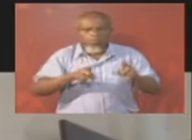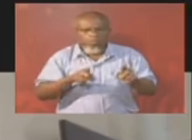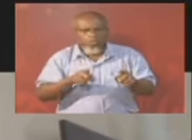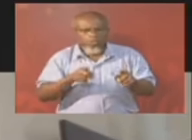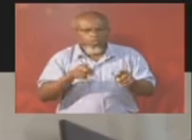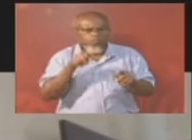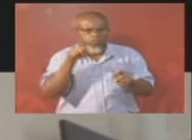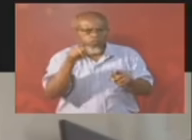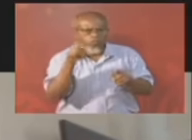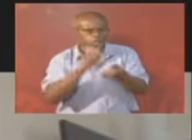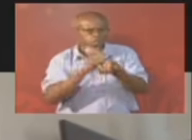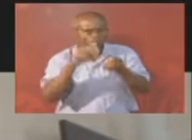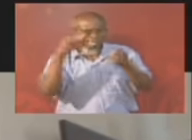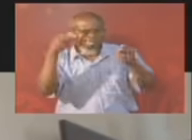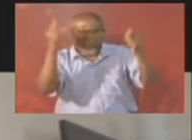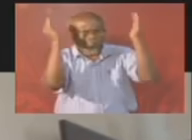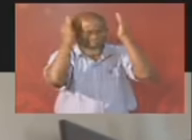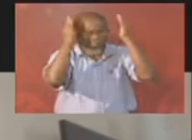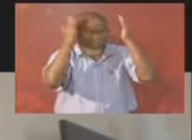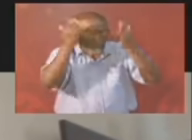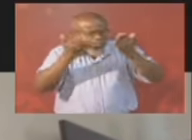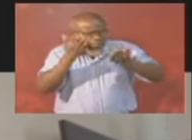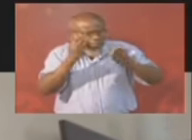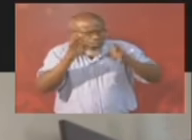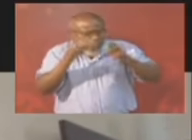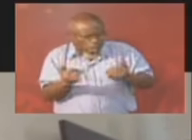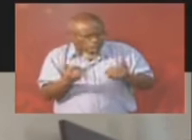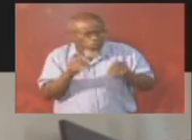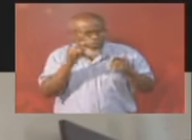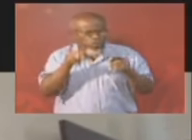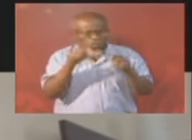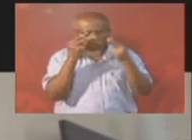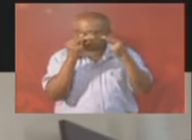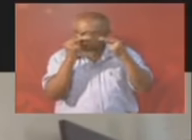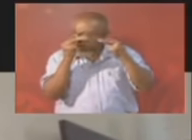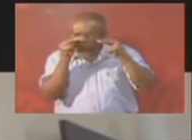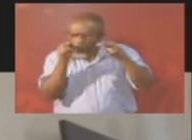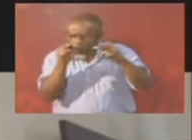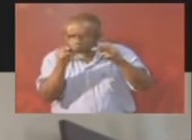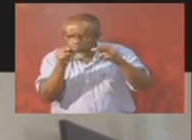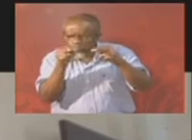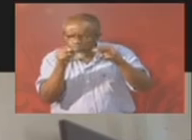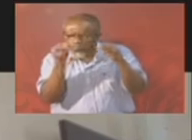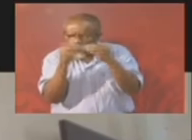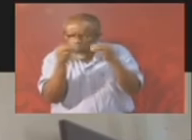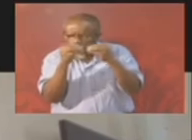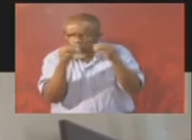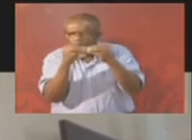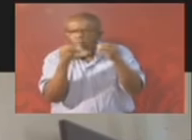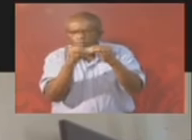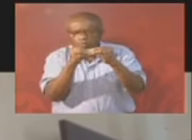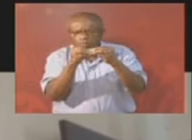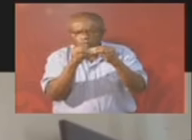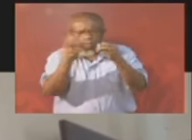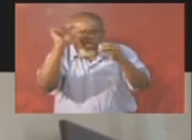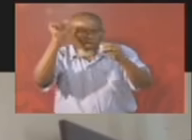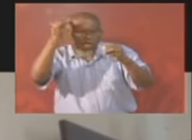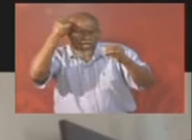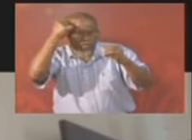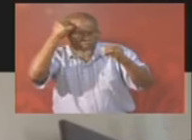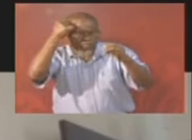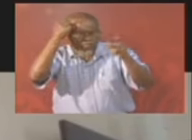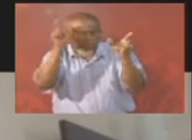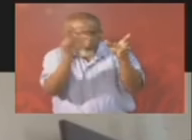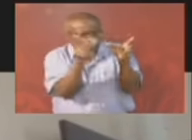whether at this point we should be looking again at state quarantining more persons who are COVID